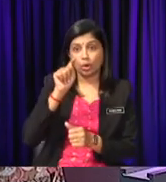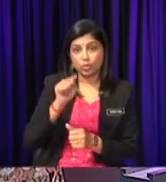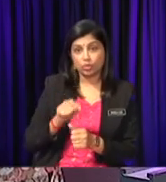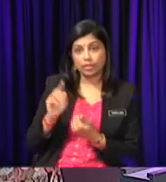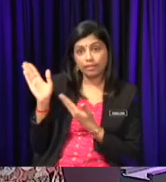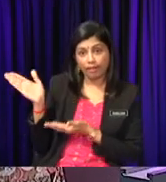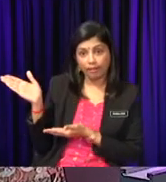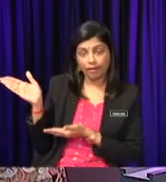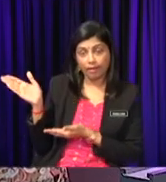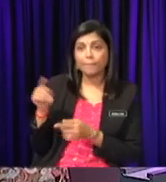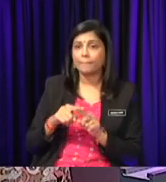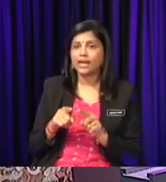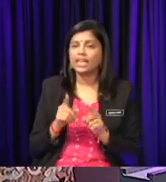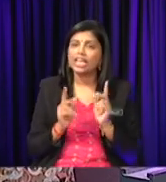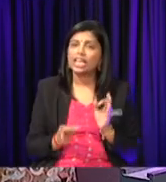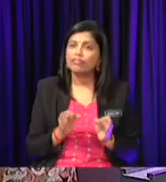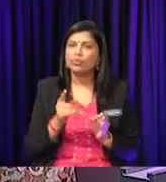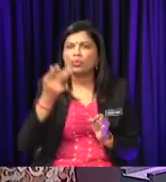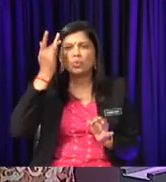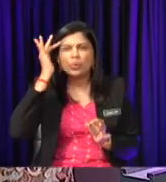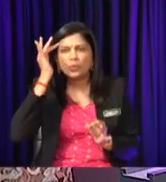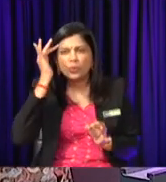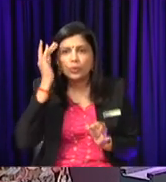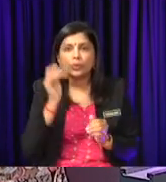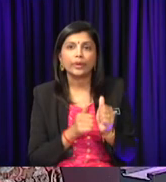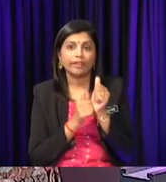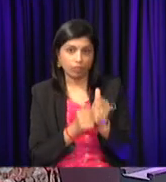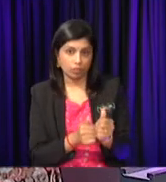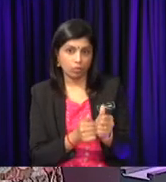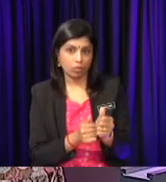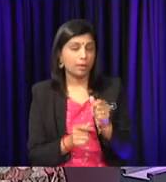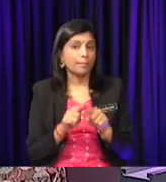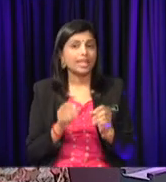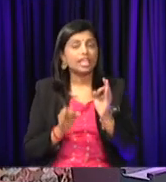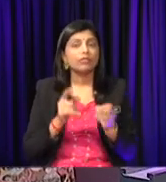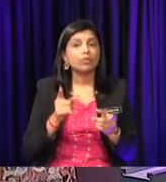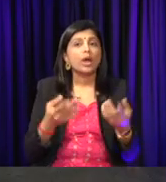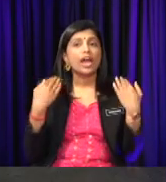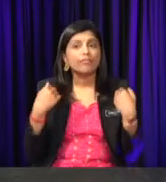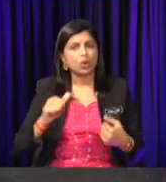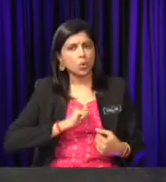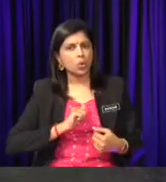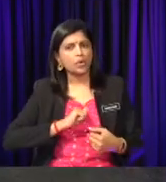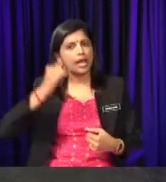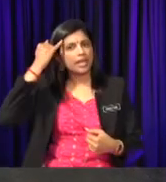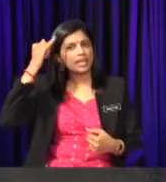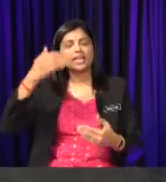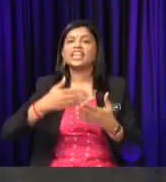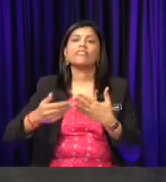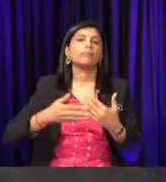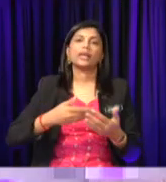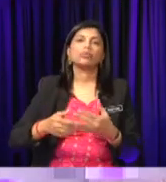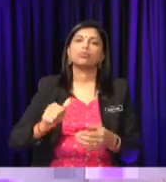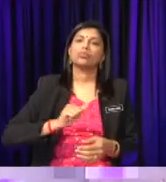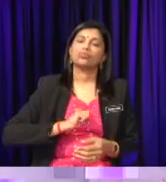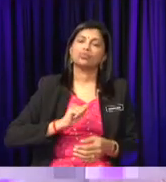so if you find that it's difficult for you to think of ideas. Okay? Right, that's a good tip. Great tip for you to follow and keep in mind, right? We're going for a